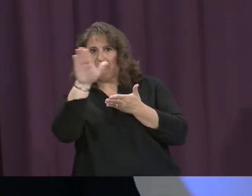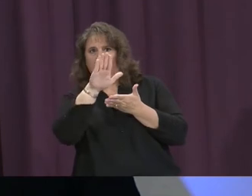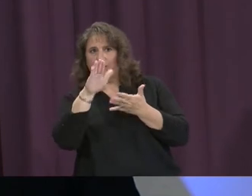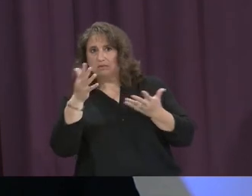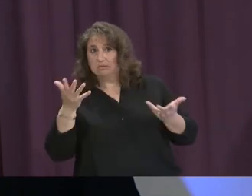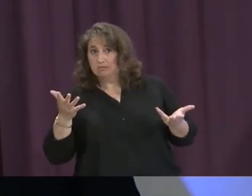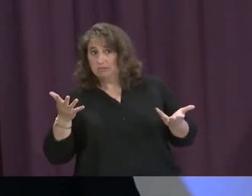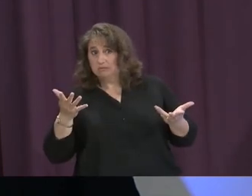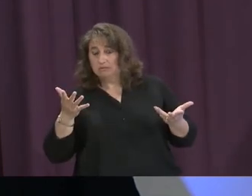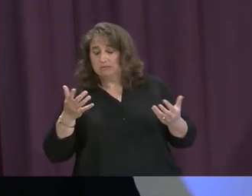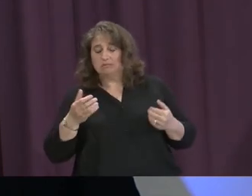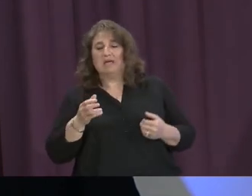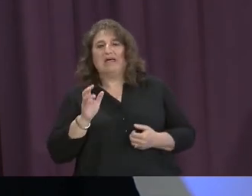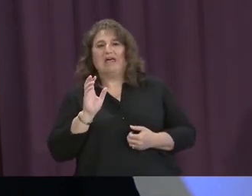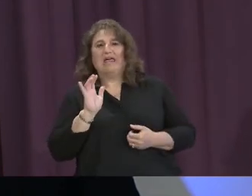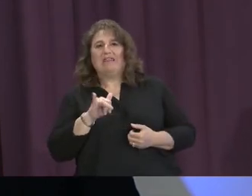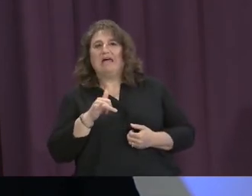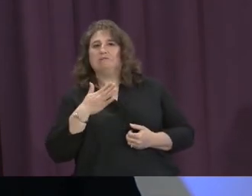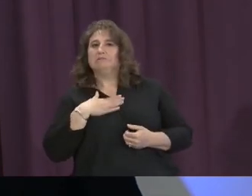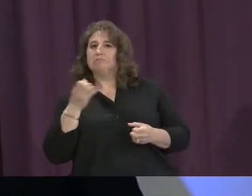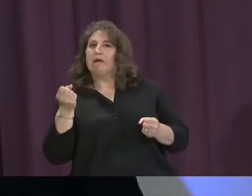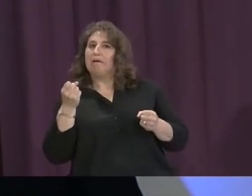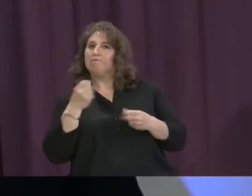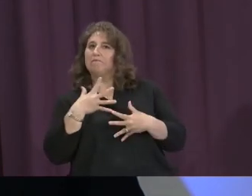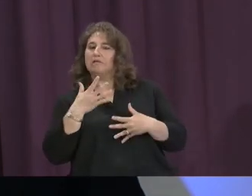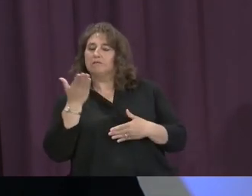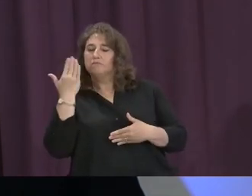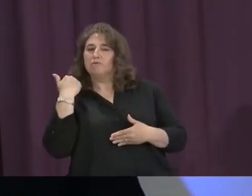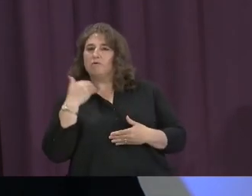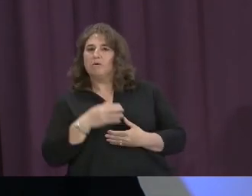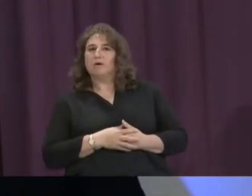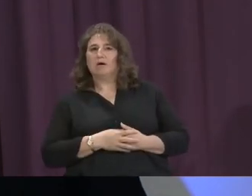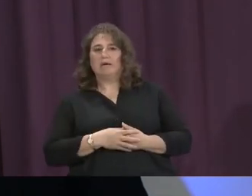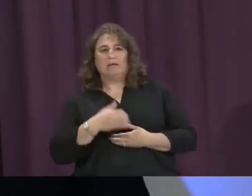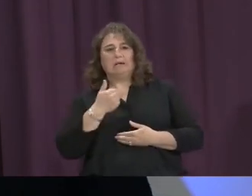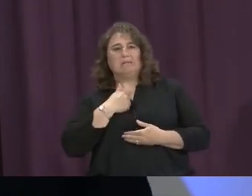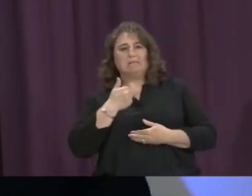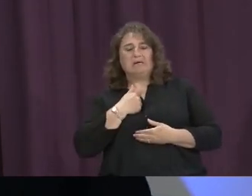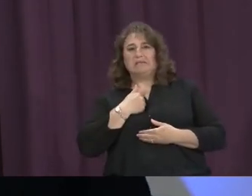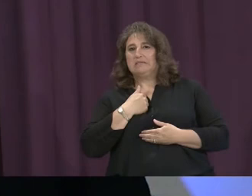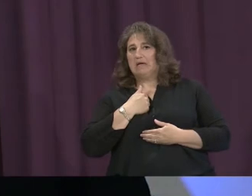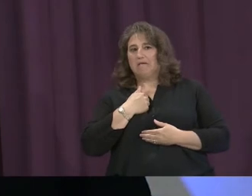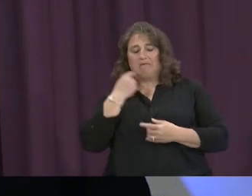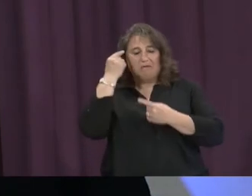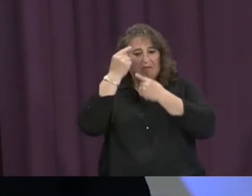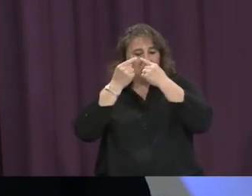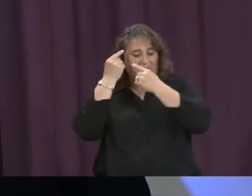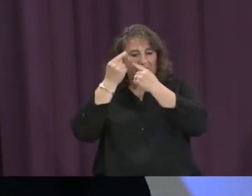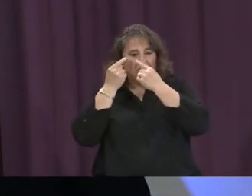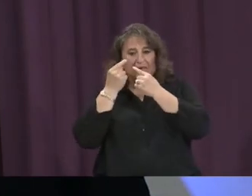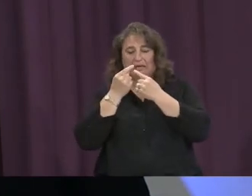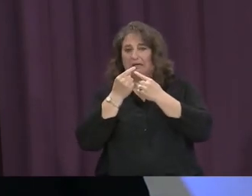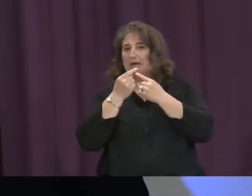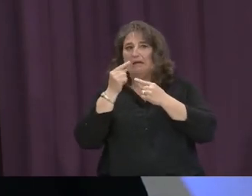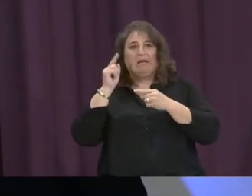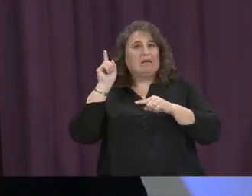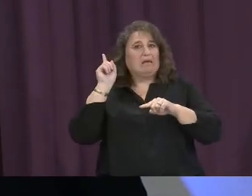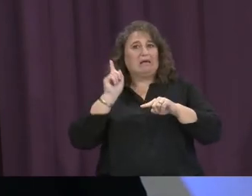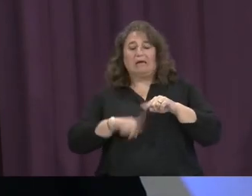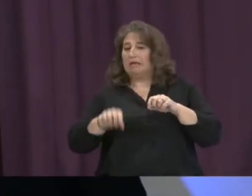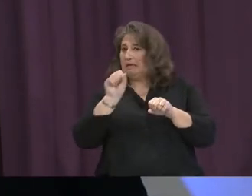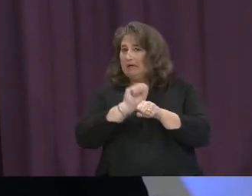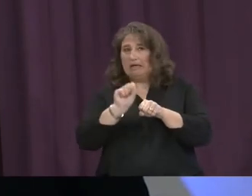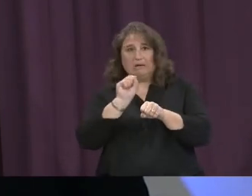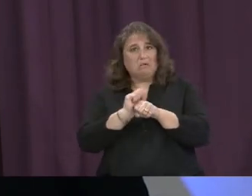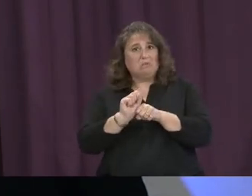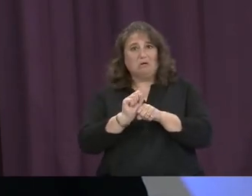And so that was a fear of mine, that I was not going to be able to get a job or the